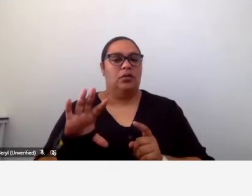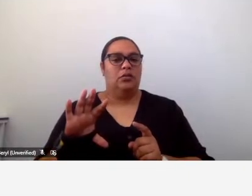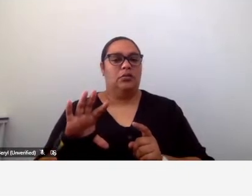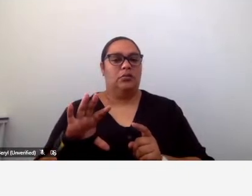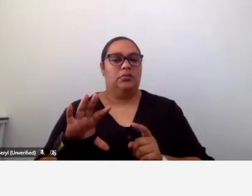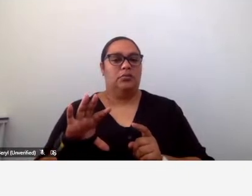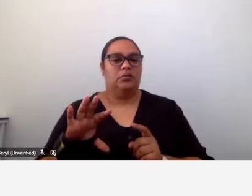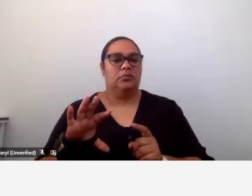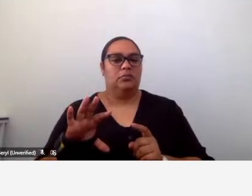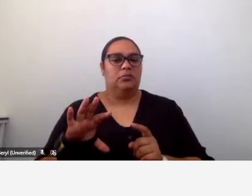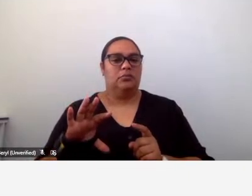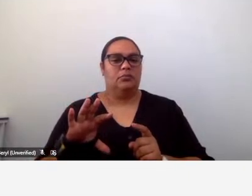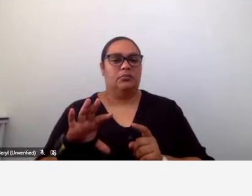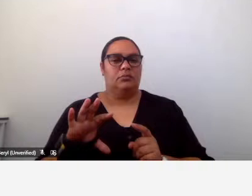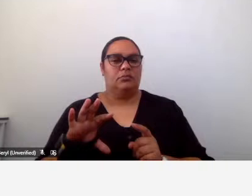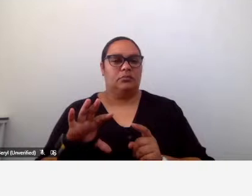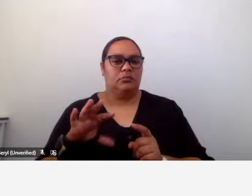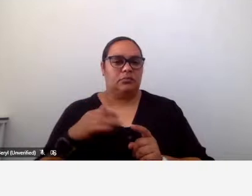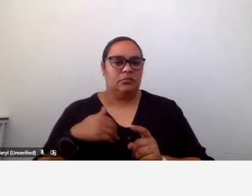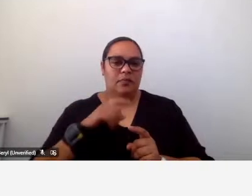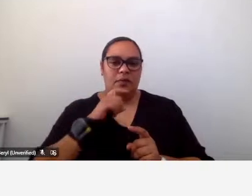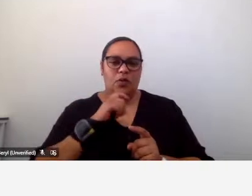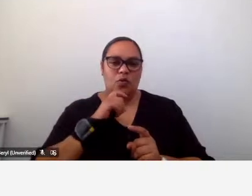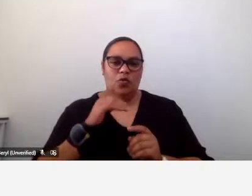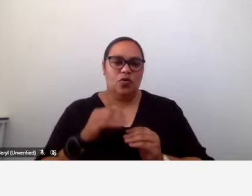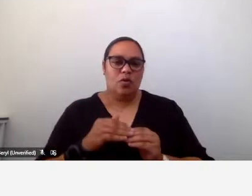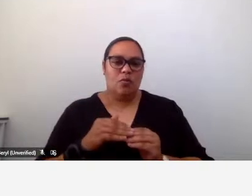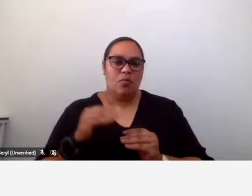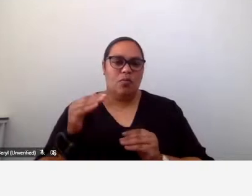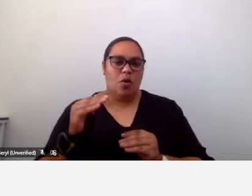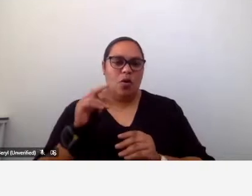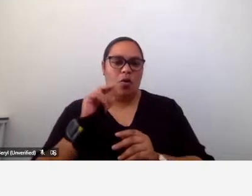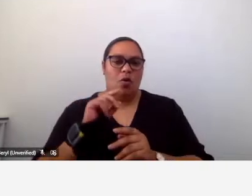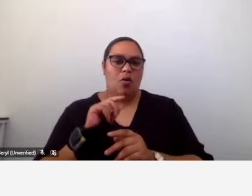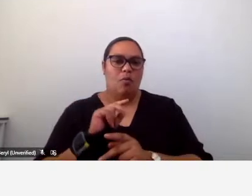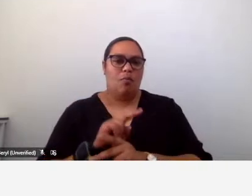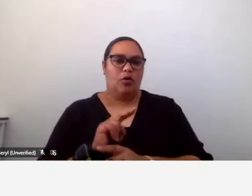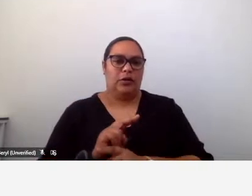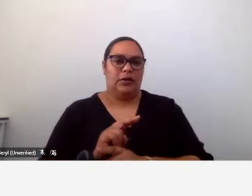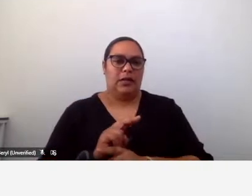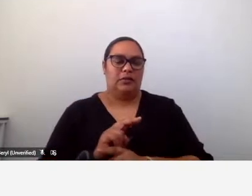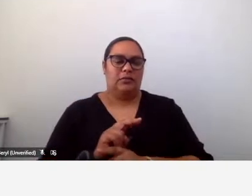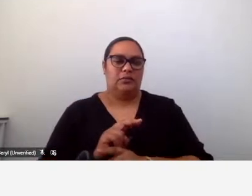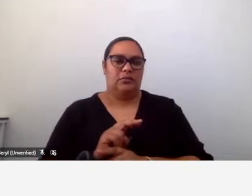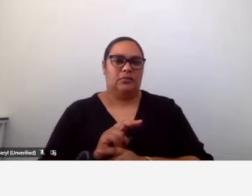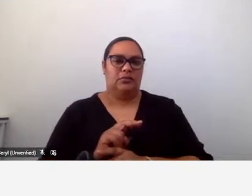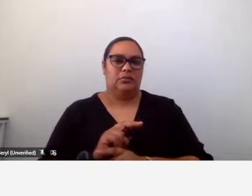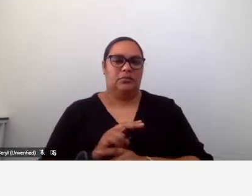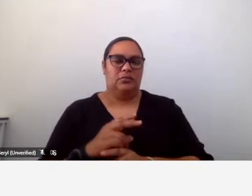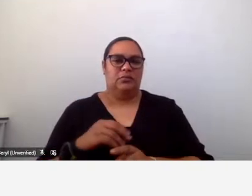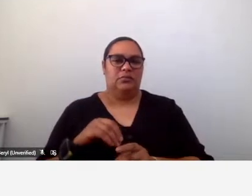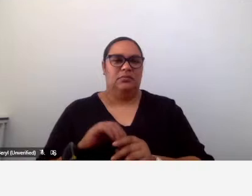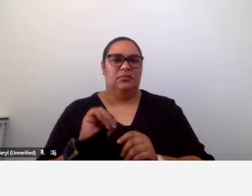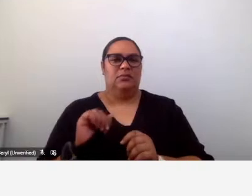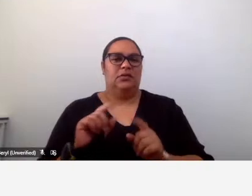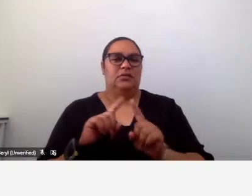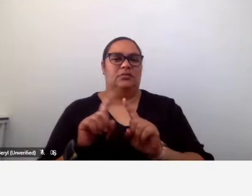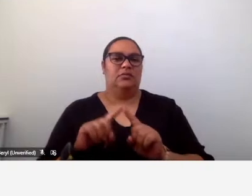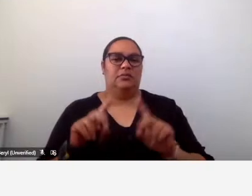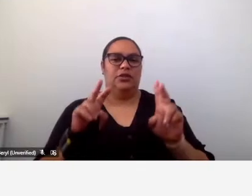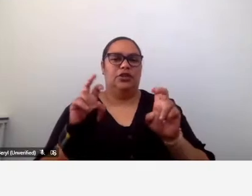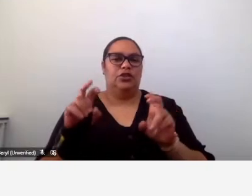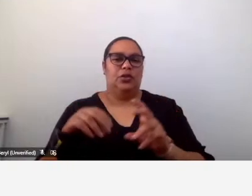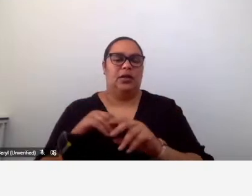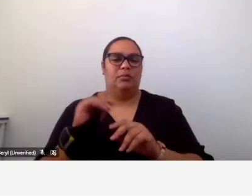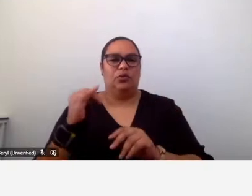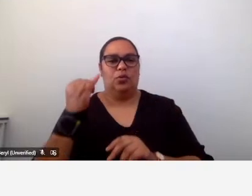actually let me use a more like a moderate, maybe a strong word, enlighten you around a number of issues around